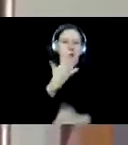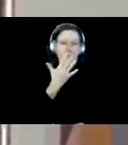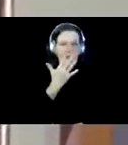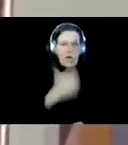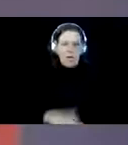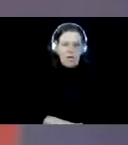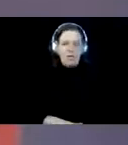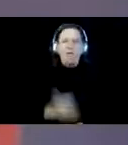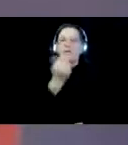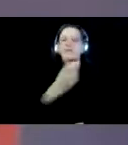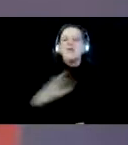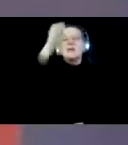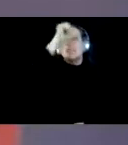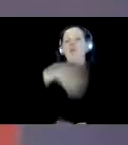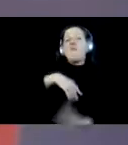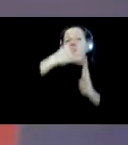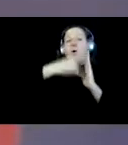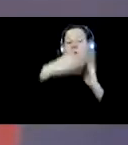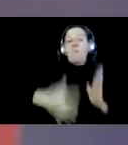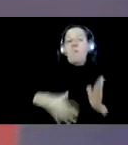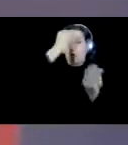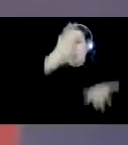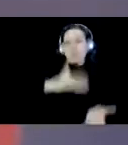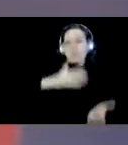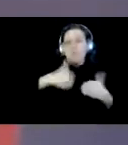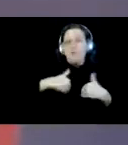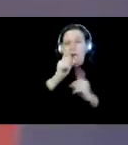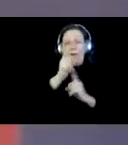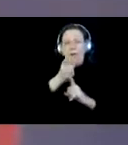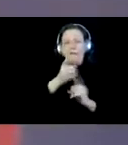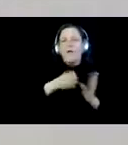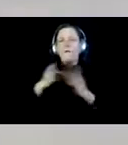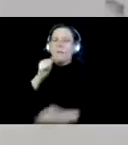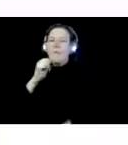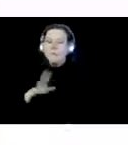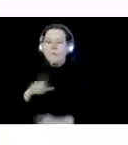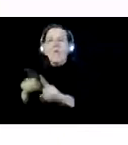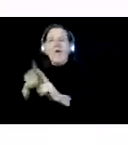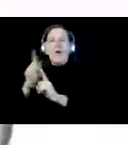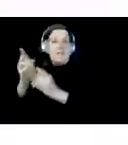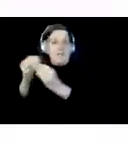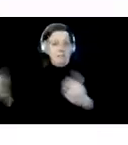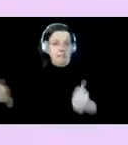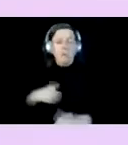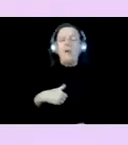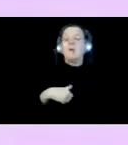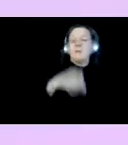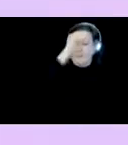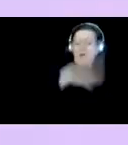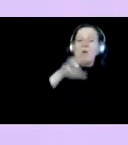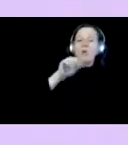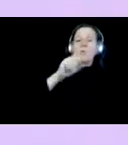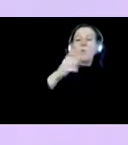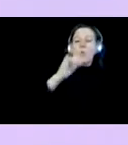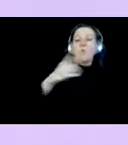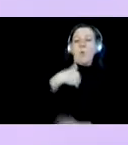Several male artists I know have told me that I am having a moment. As if the moment will pass soon. Rose Gold is having a moment too. Things travel